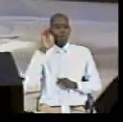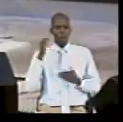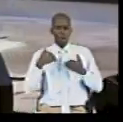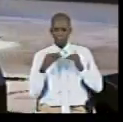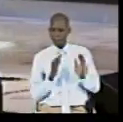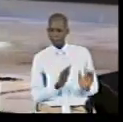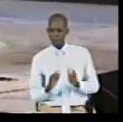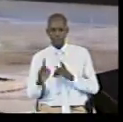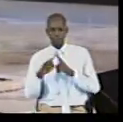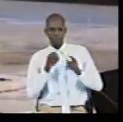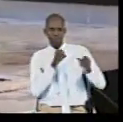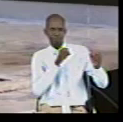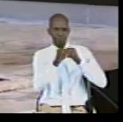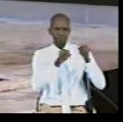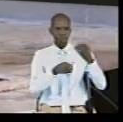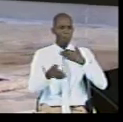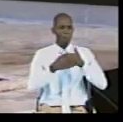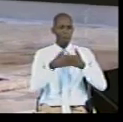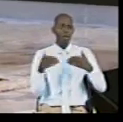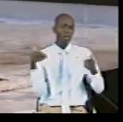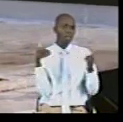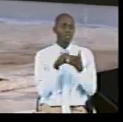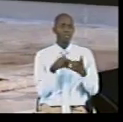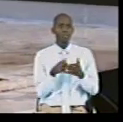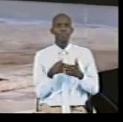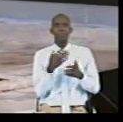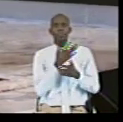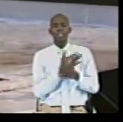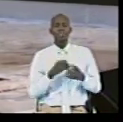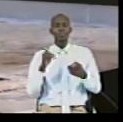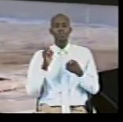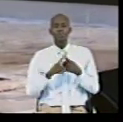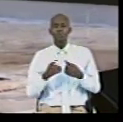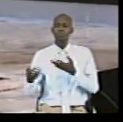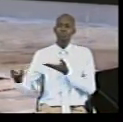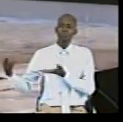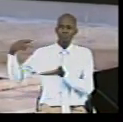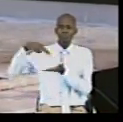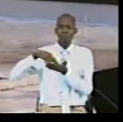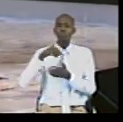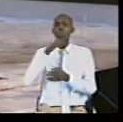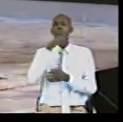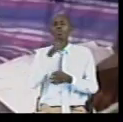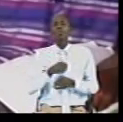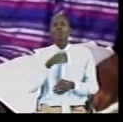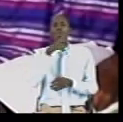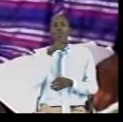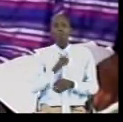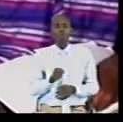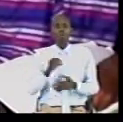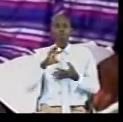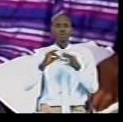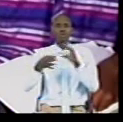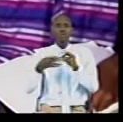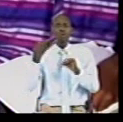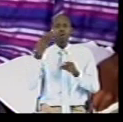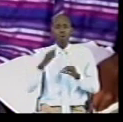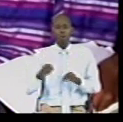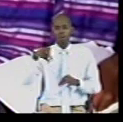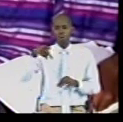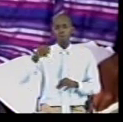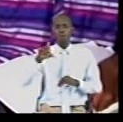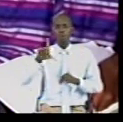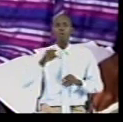found a way to tell the old, old story of what Paul used to be.